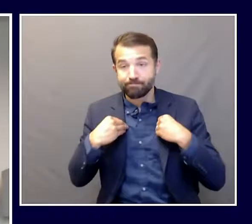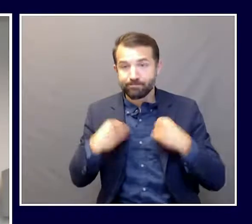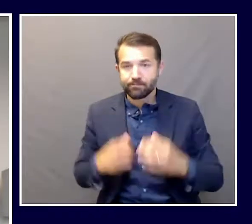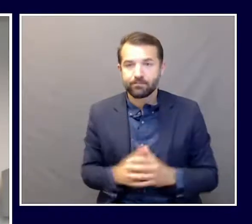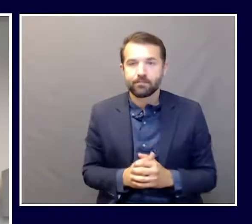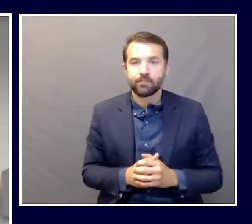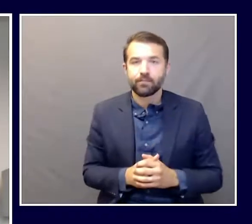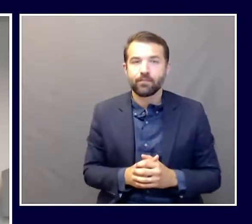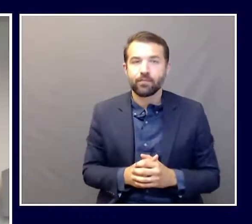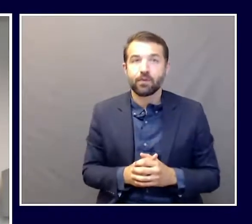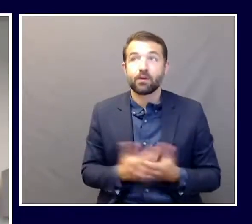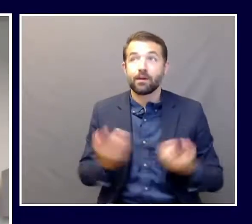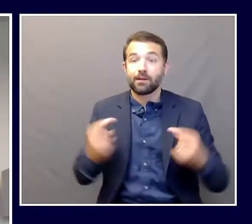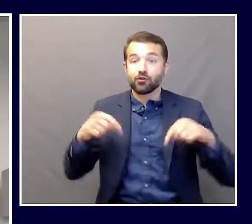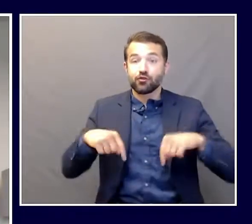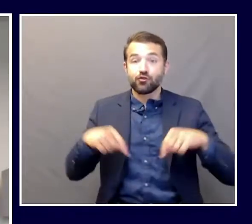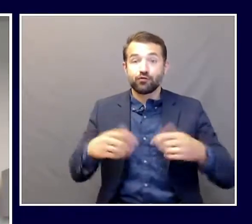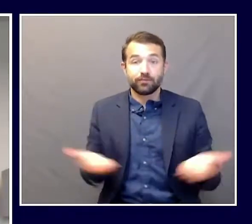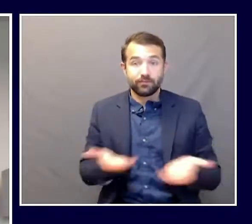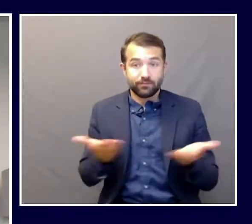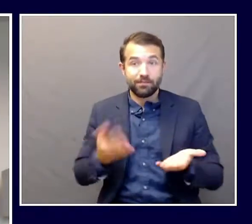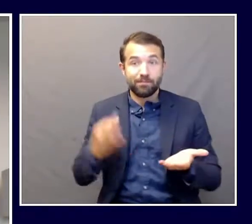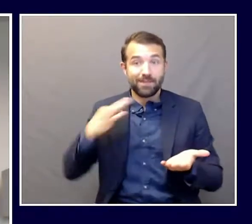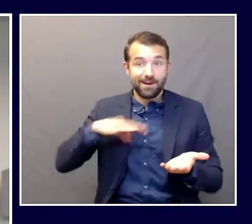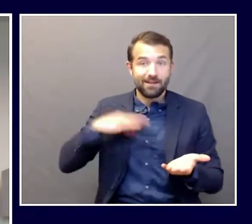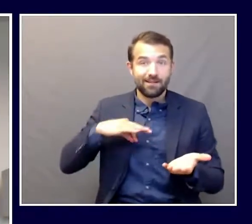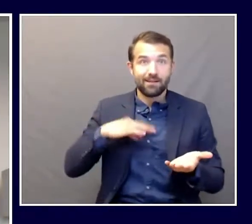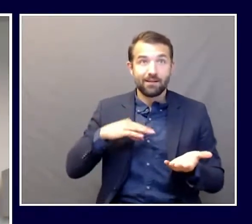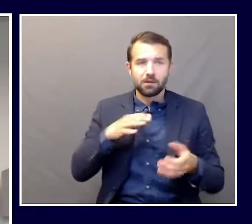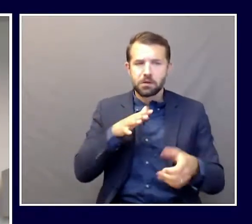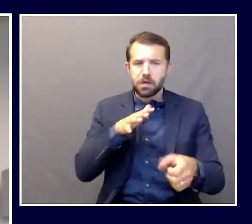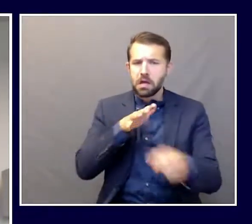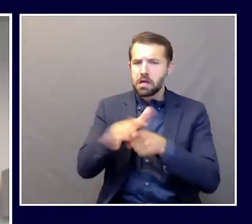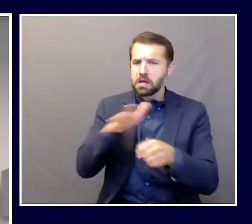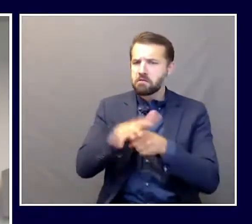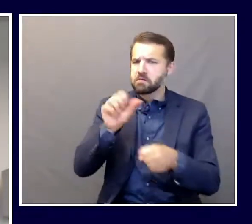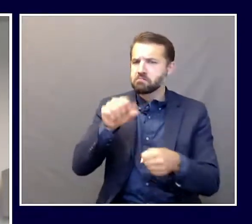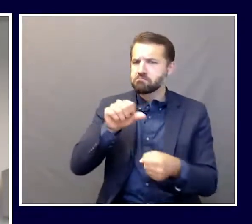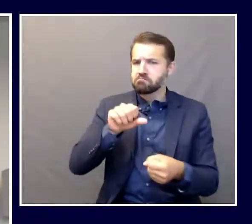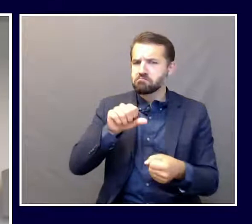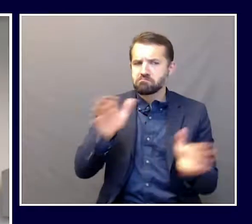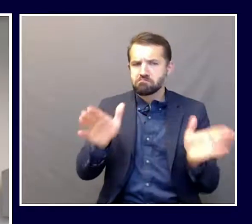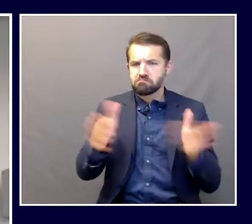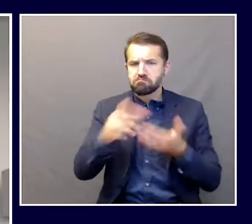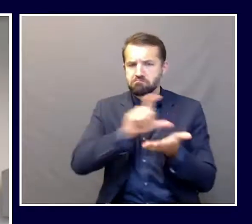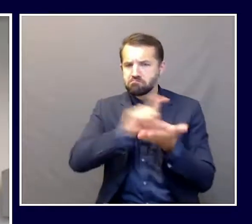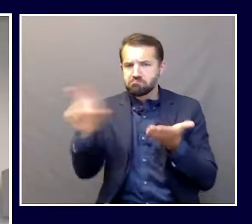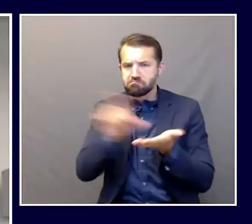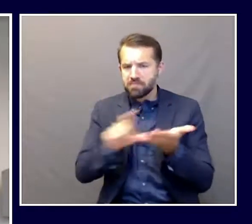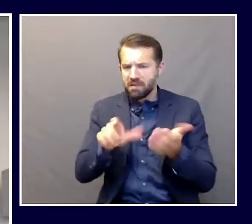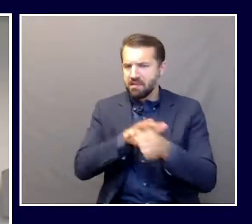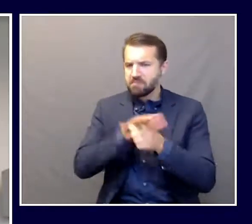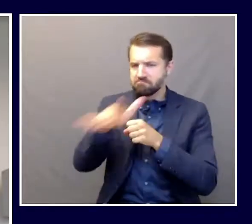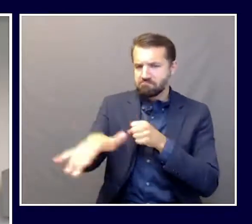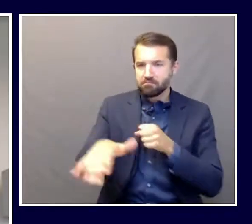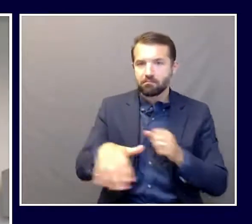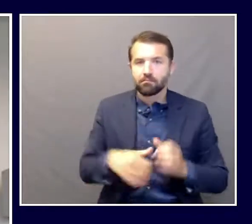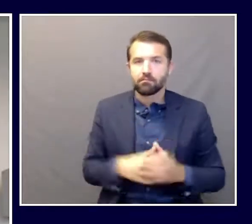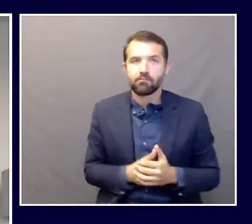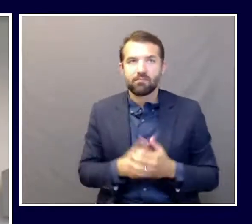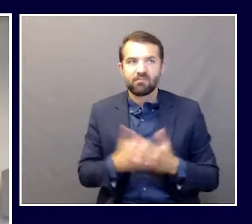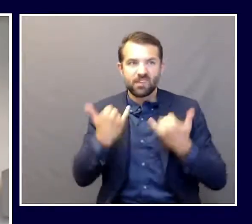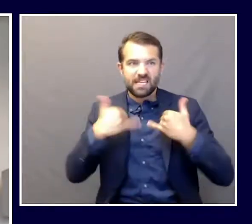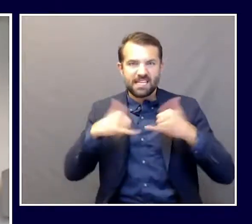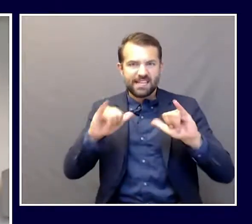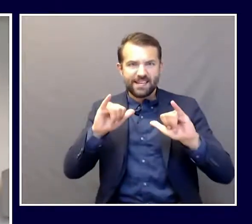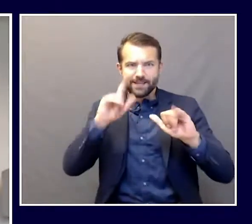still do what you mentioned, which is we are still moving doses around. We still don't want doses to go to waste. So if a particular